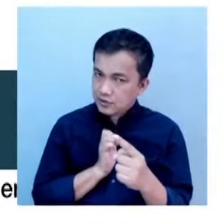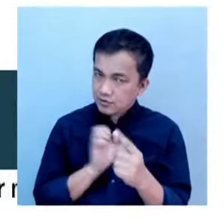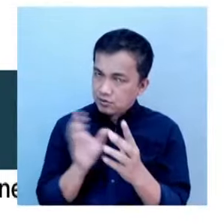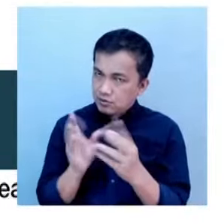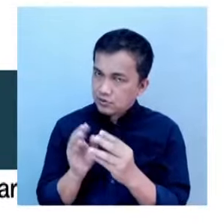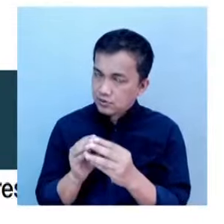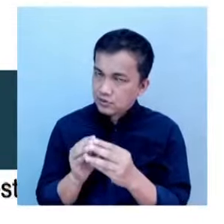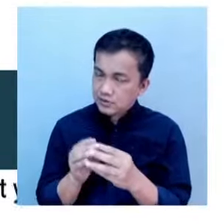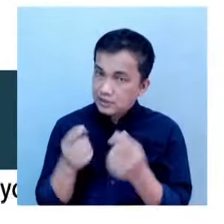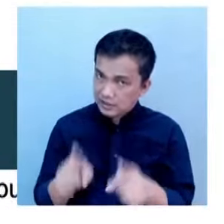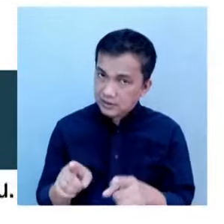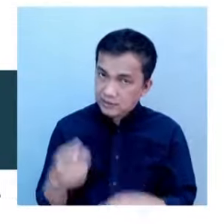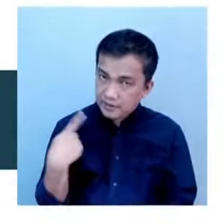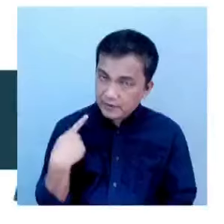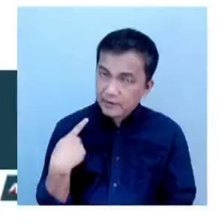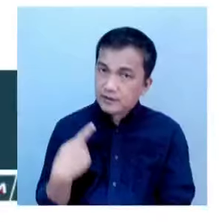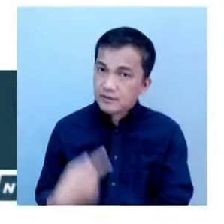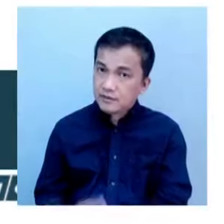Congressman?